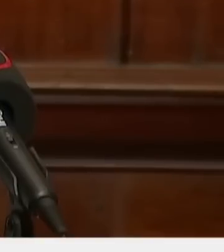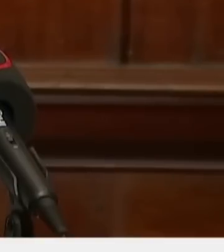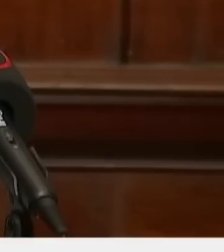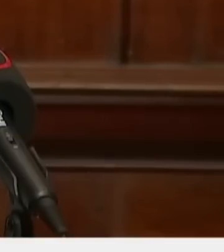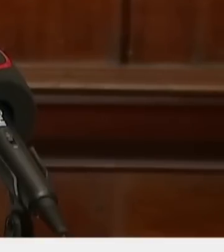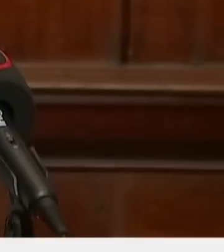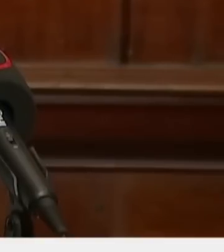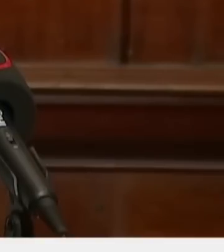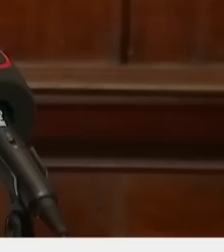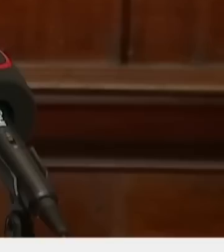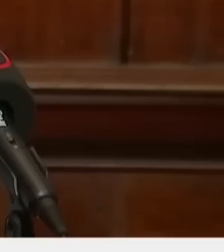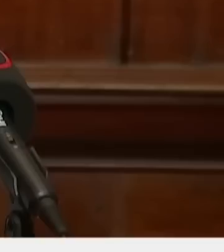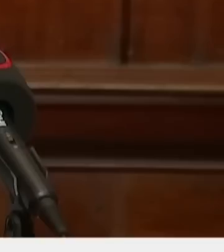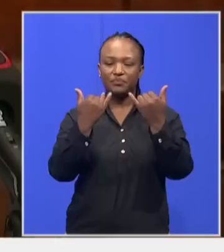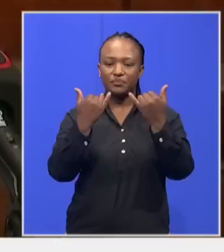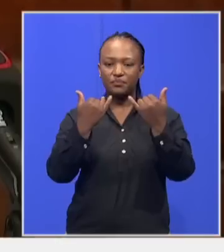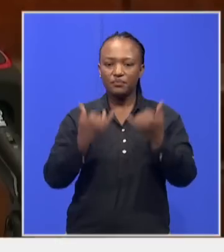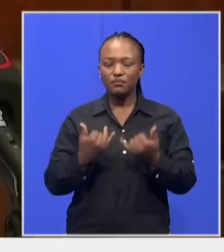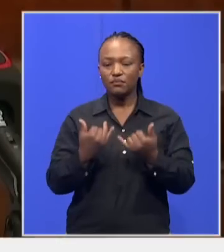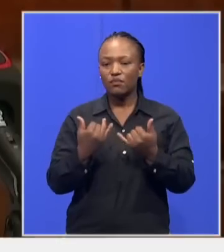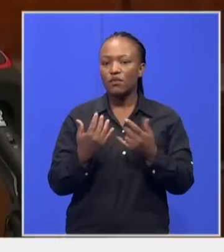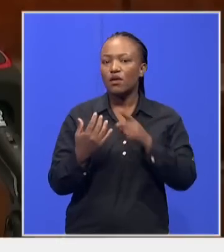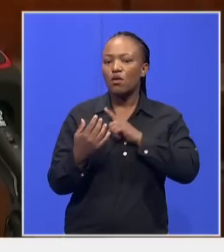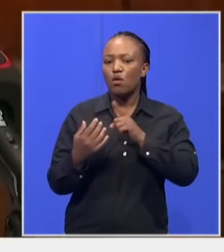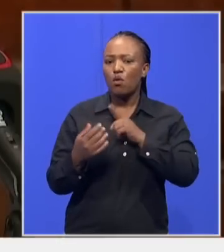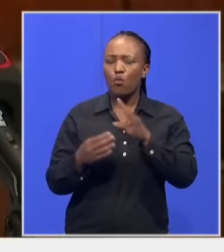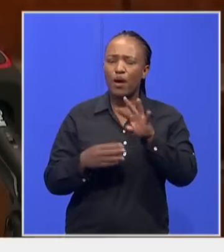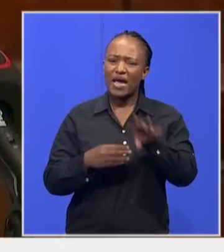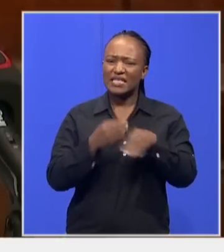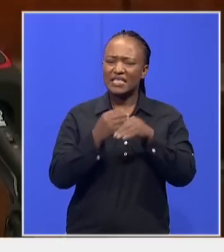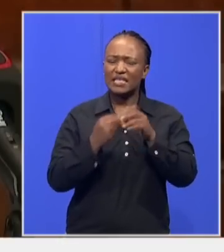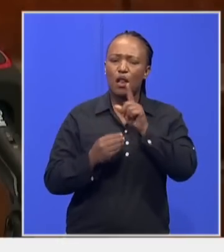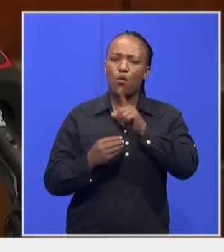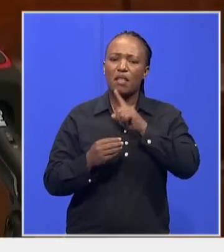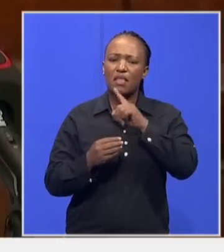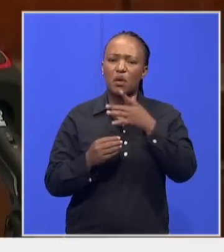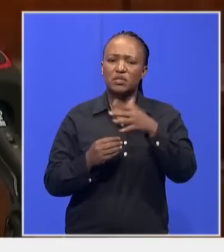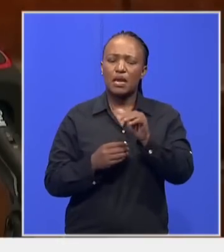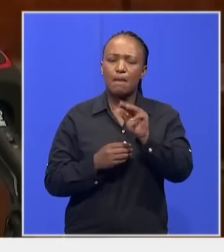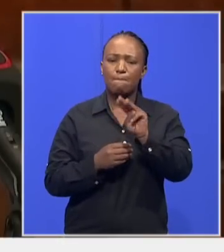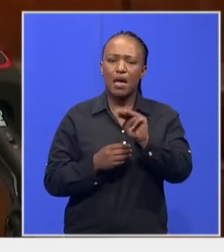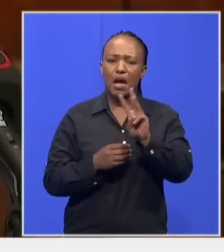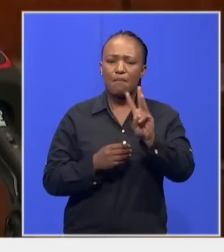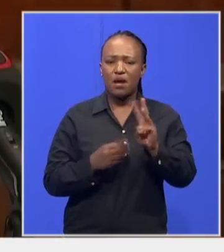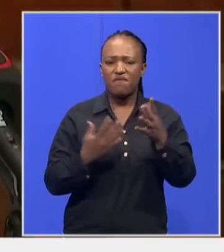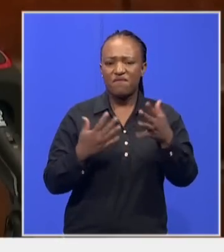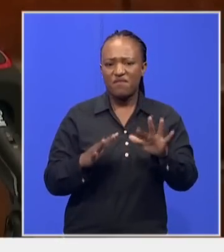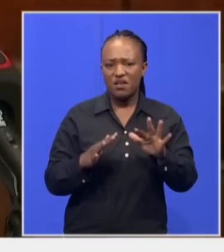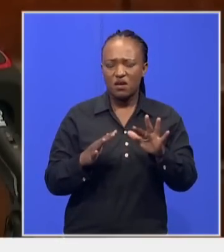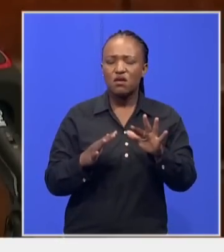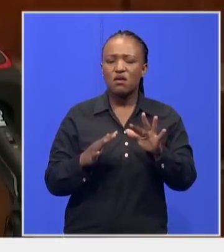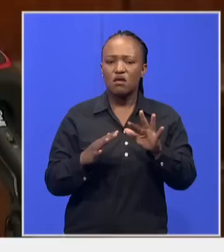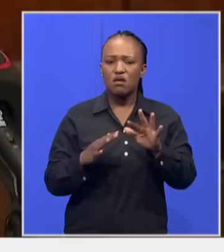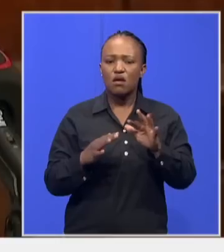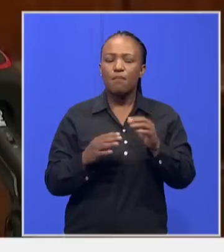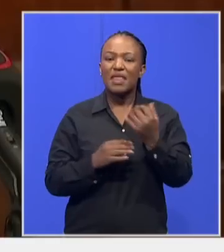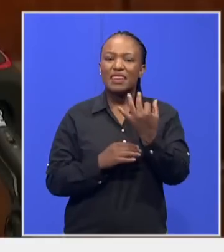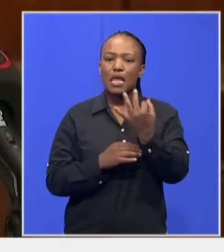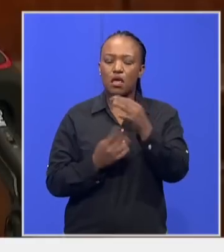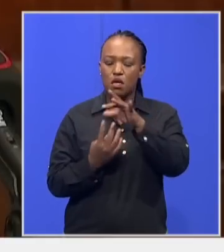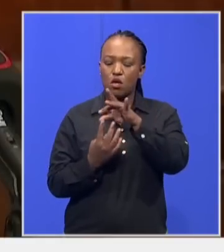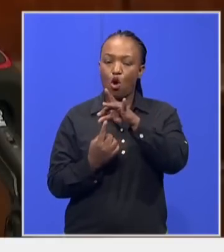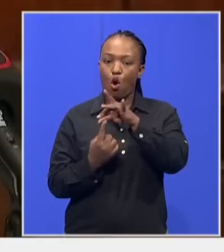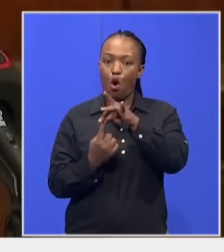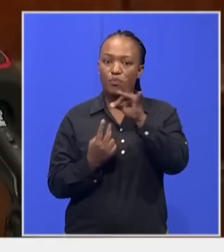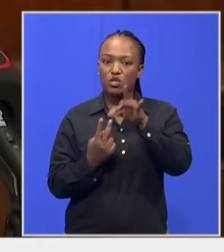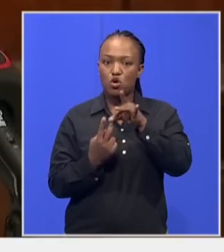to sweat this asset and give the additional 1,000 megawatts that is needed. So you have three options. As